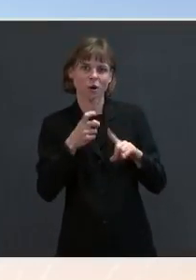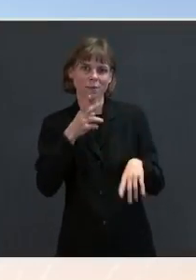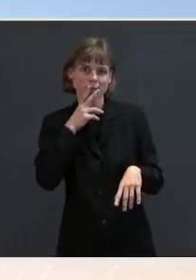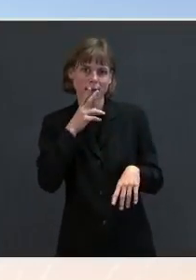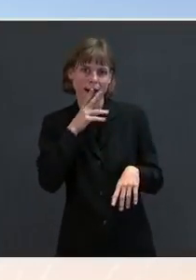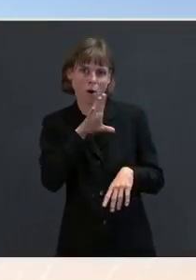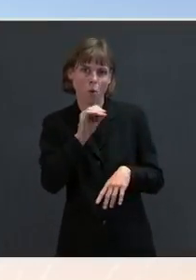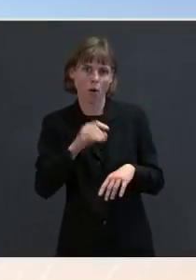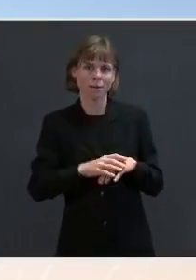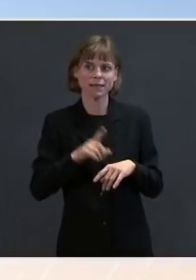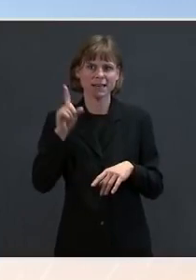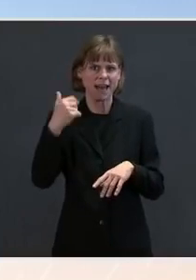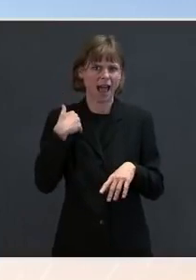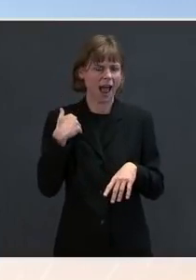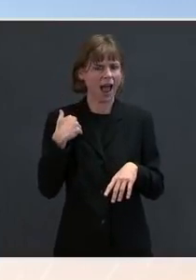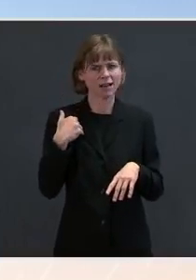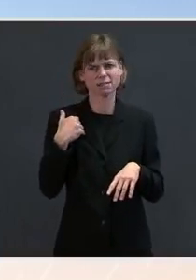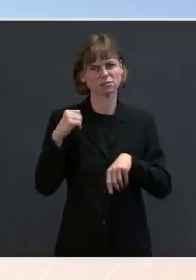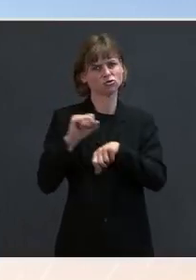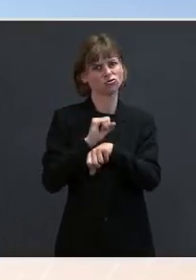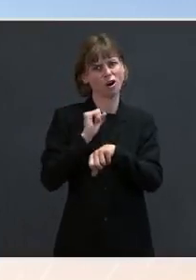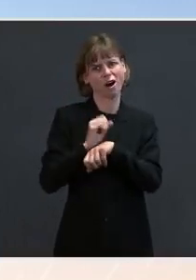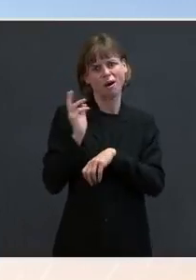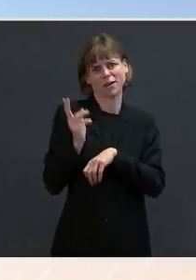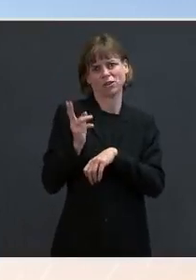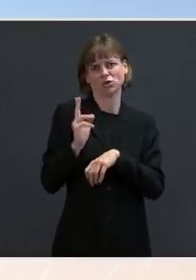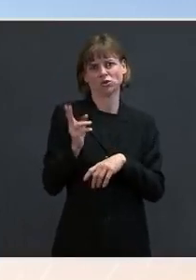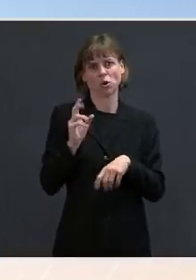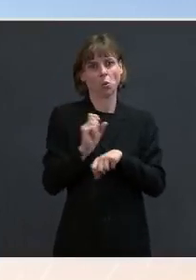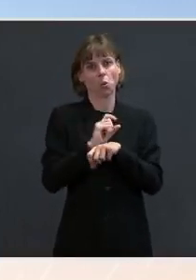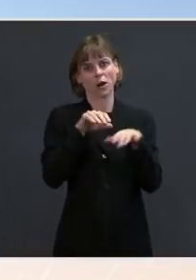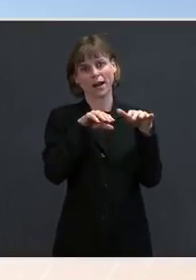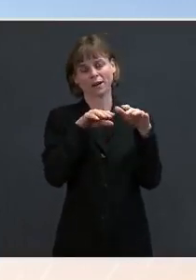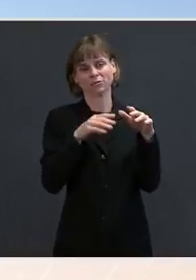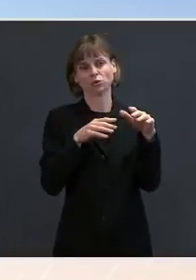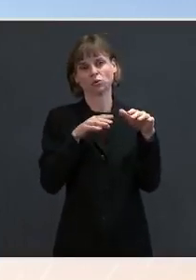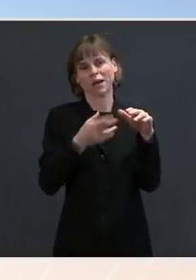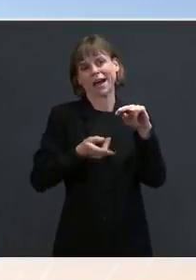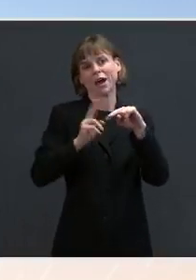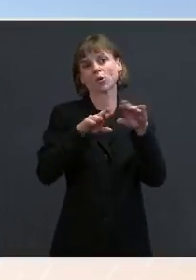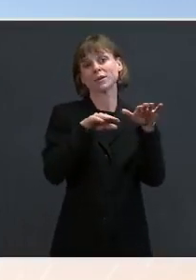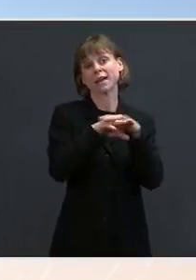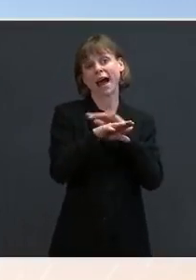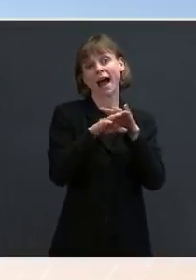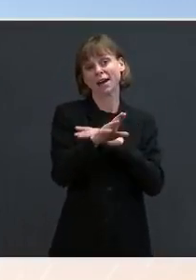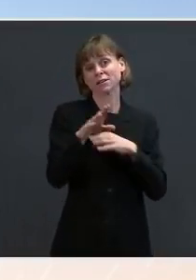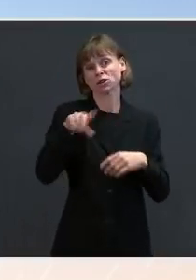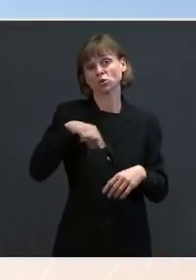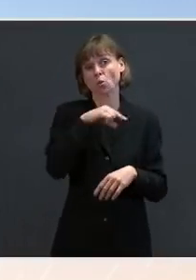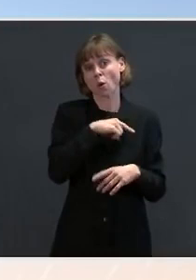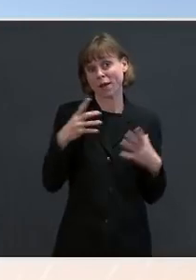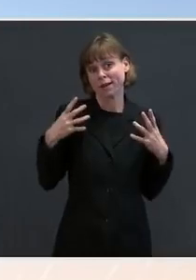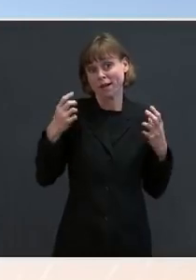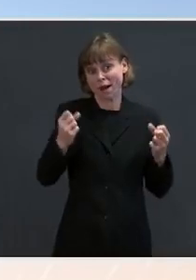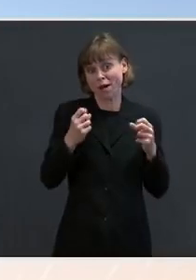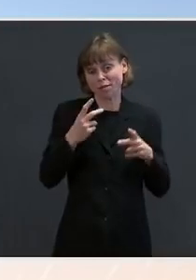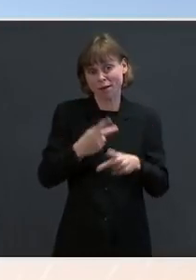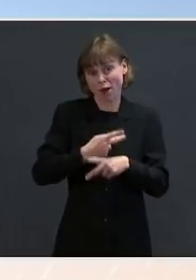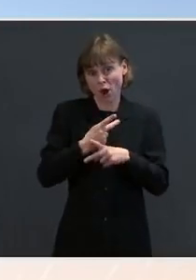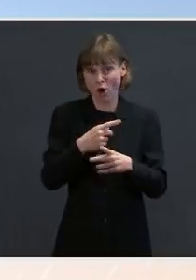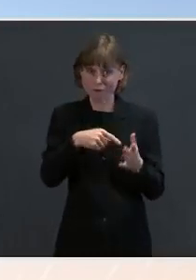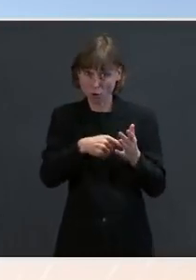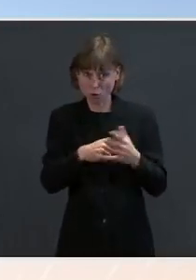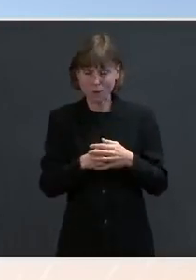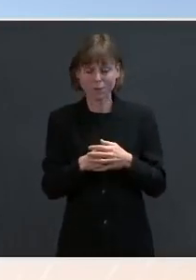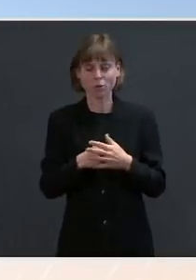He has a career behind him working to increase access to quality, affordable health care and to protecting underserved communities. He